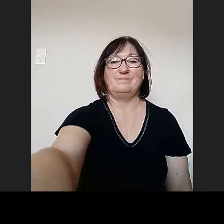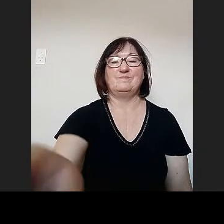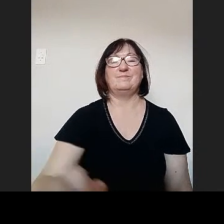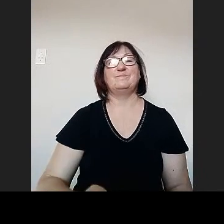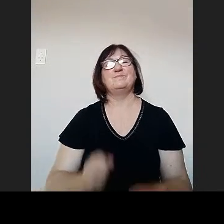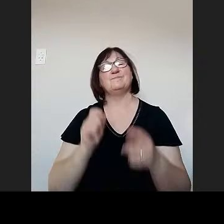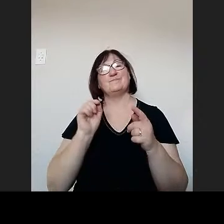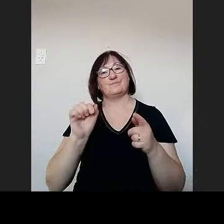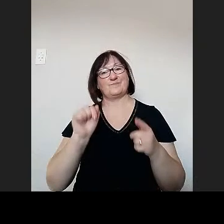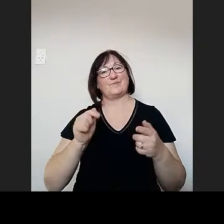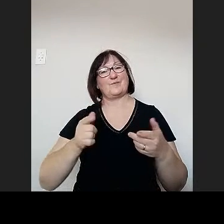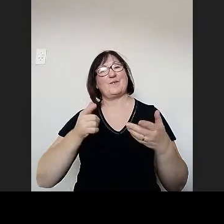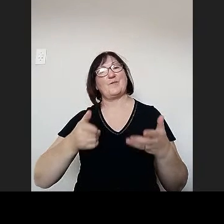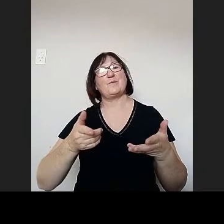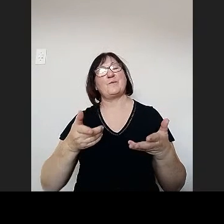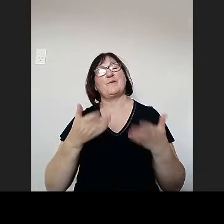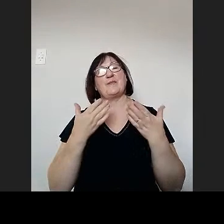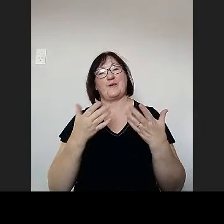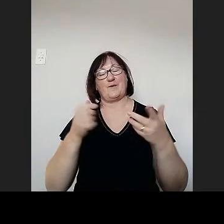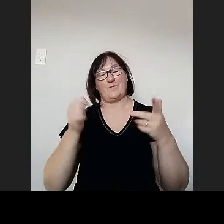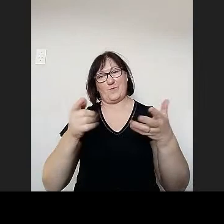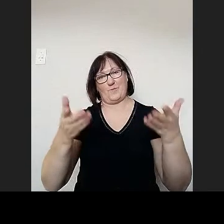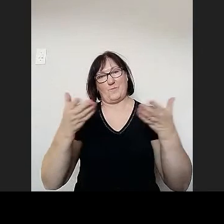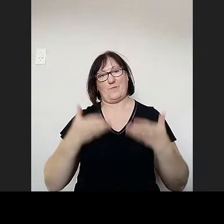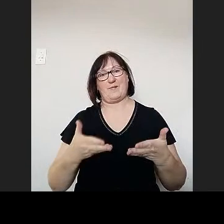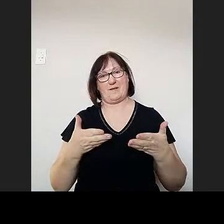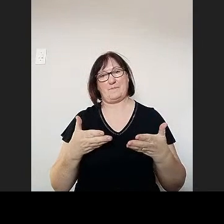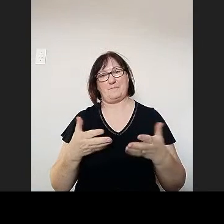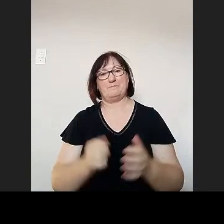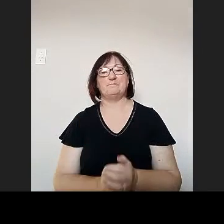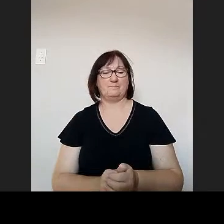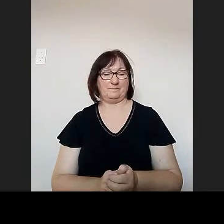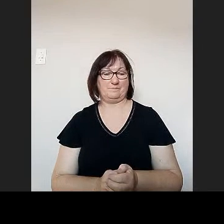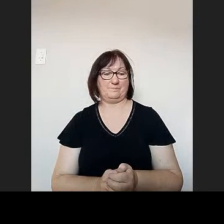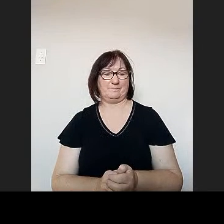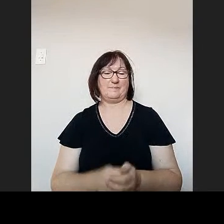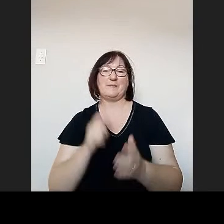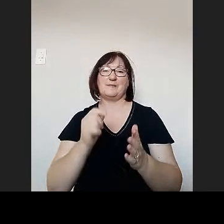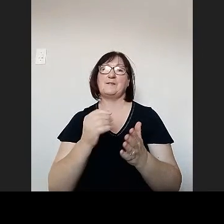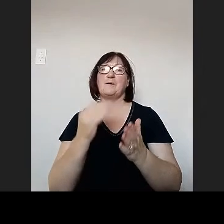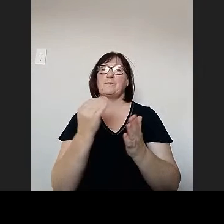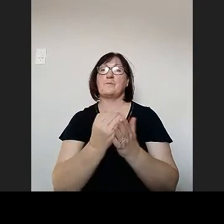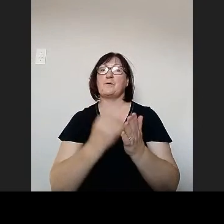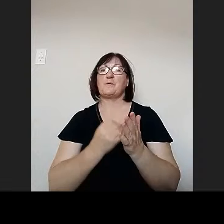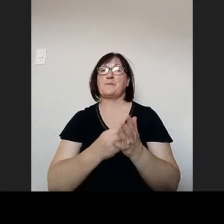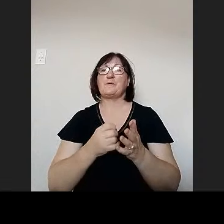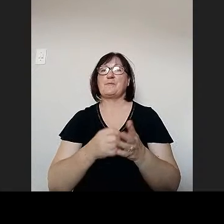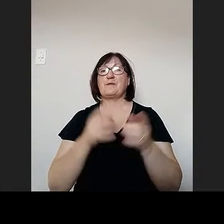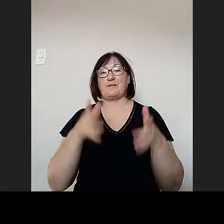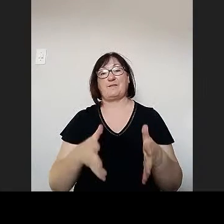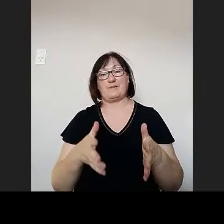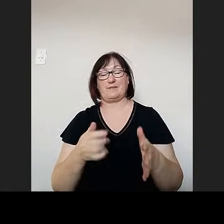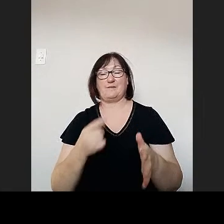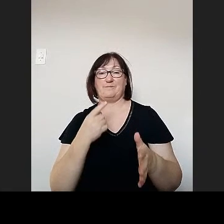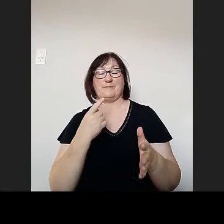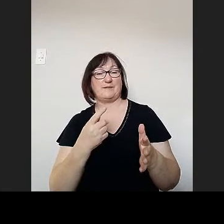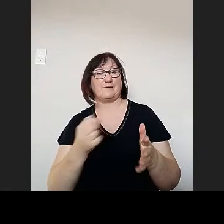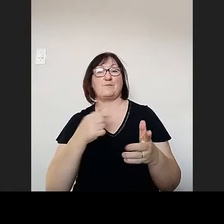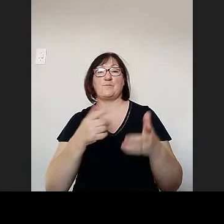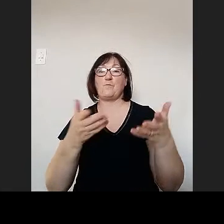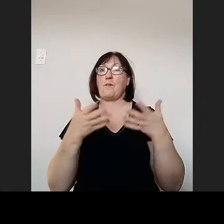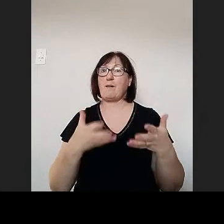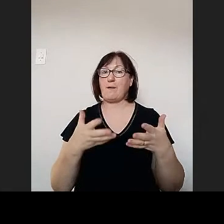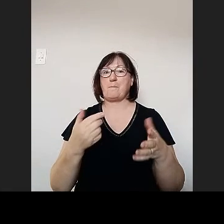director. Ladies and gentlemen, as indicated by the program director, my name is Penny Bologo. I'm the executive for accreditation in